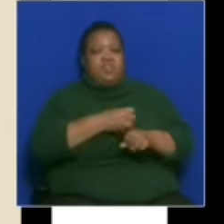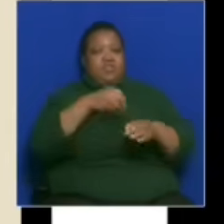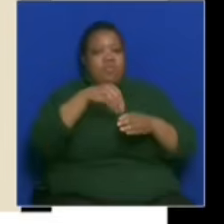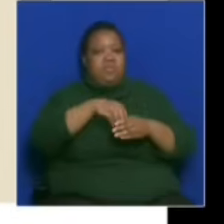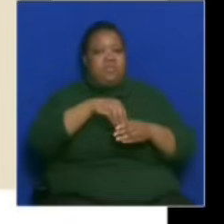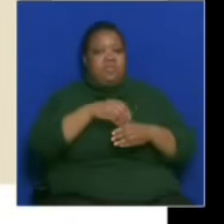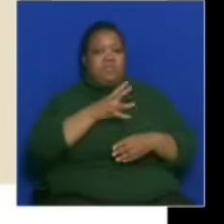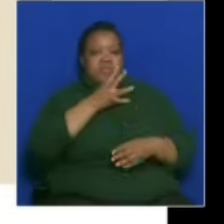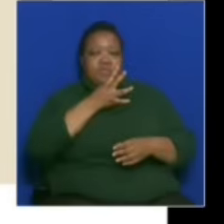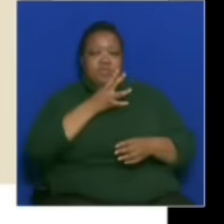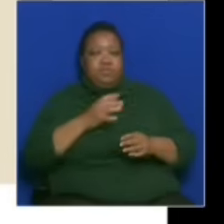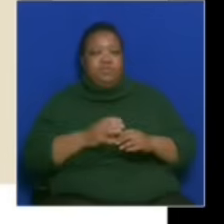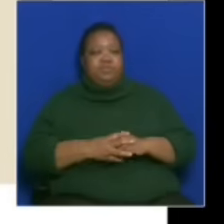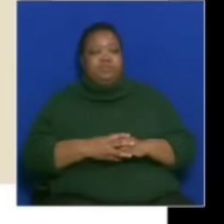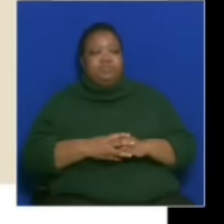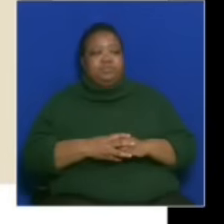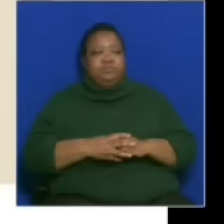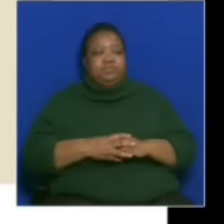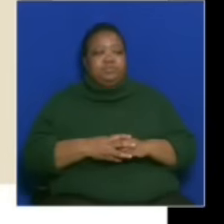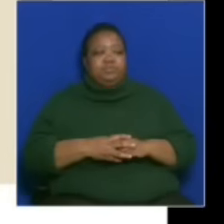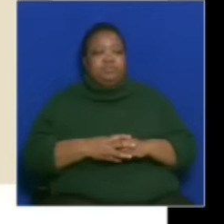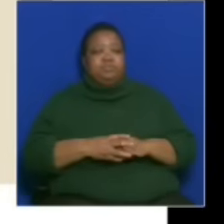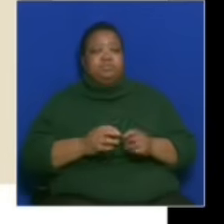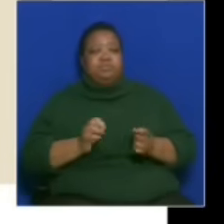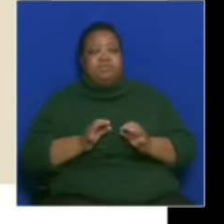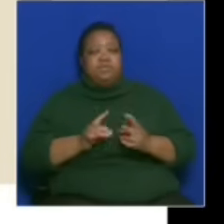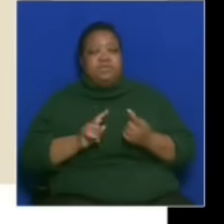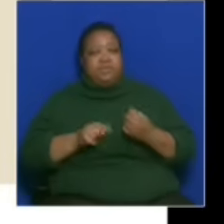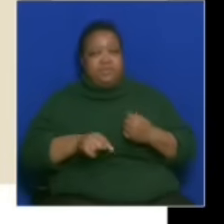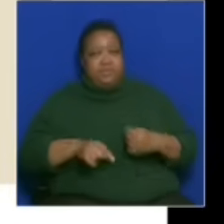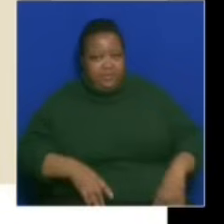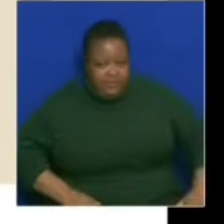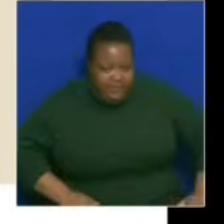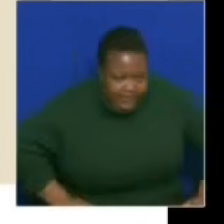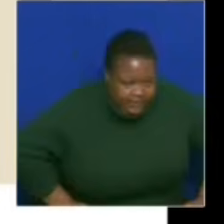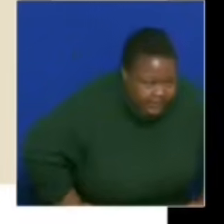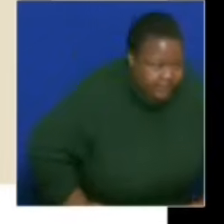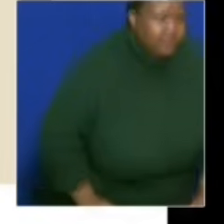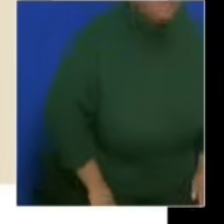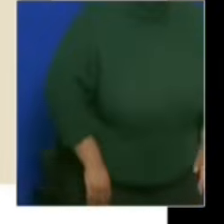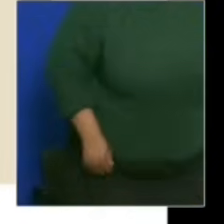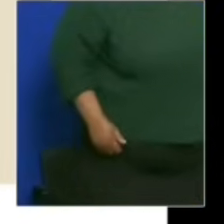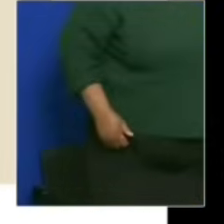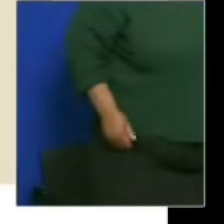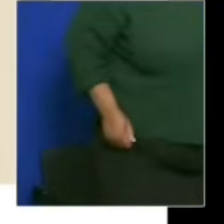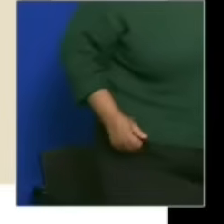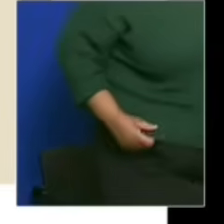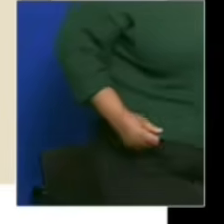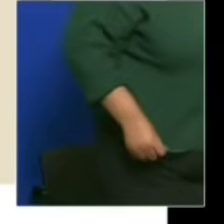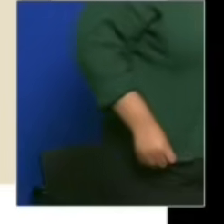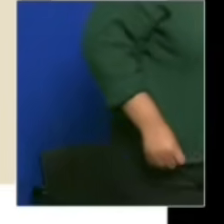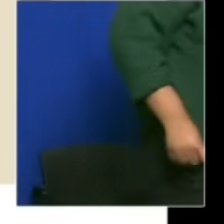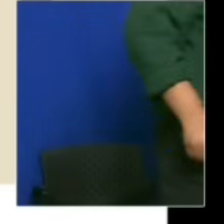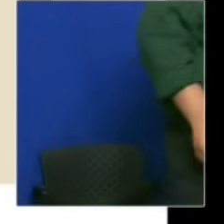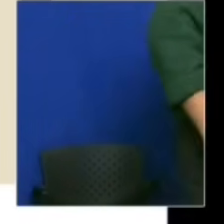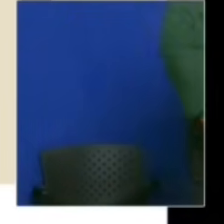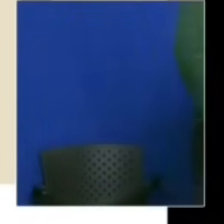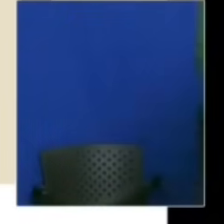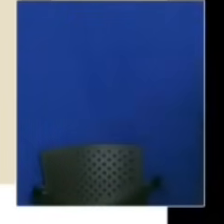Now, while this is taking place, we see a parallel set of